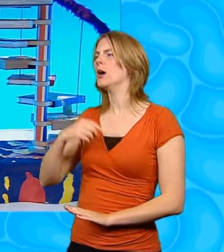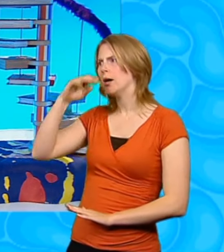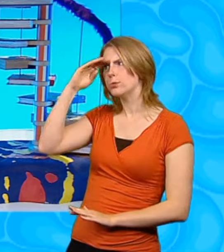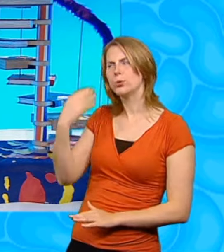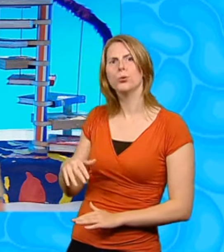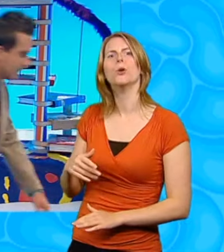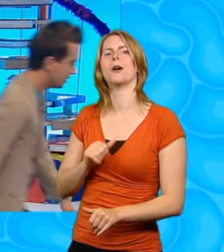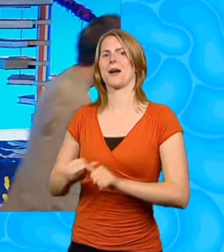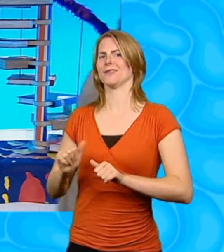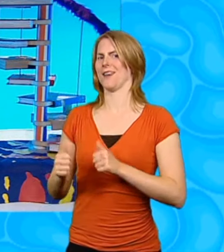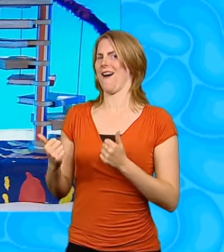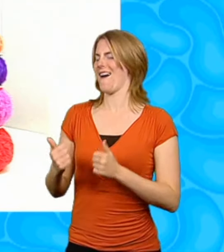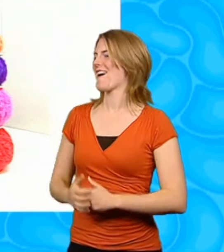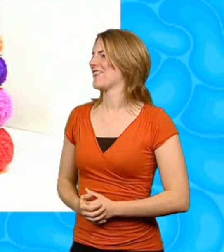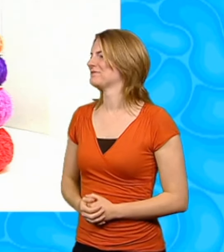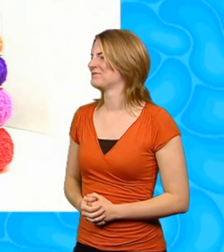better.